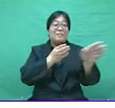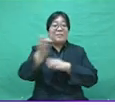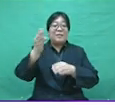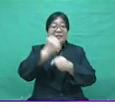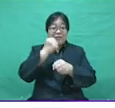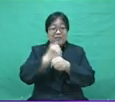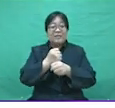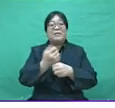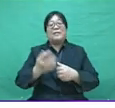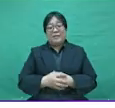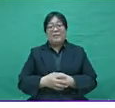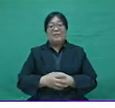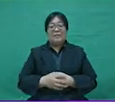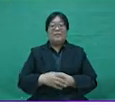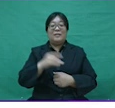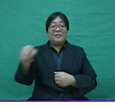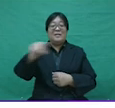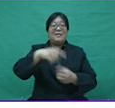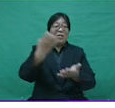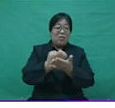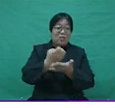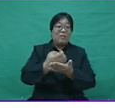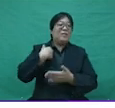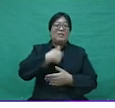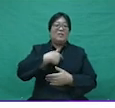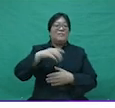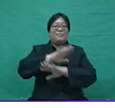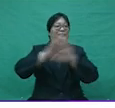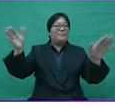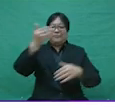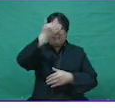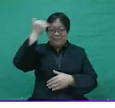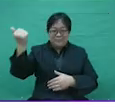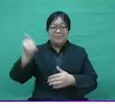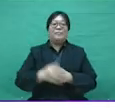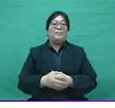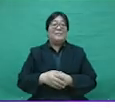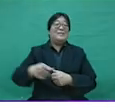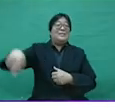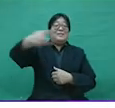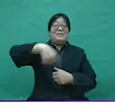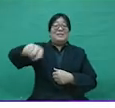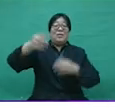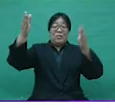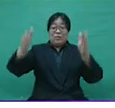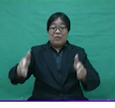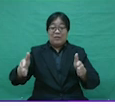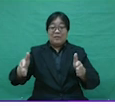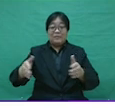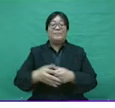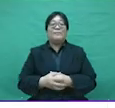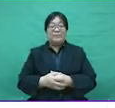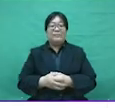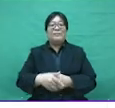the labor market of the economy, we should not forget these people.